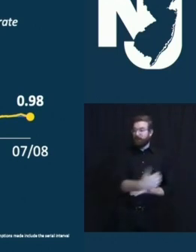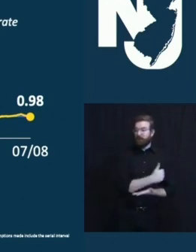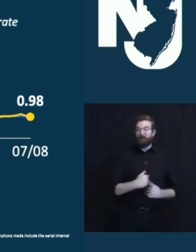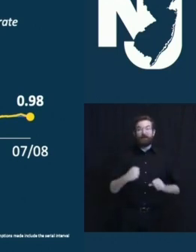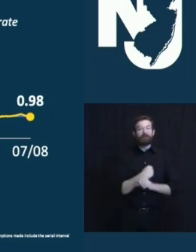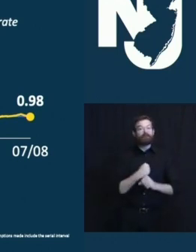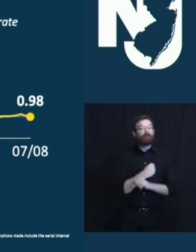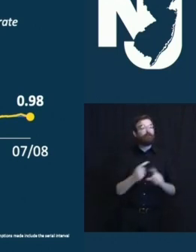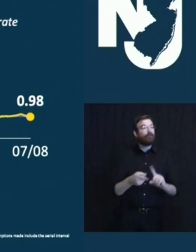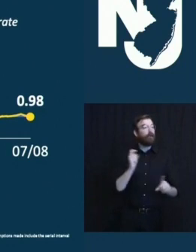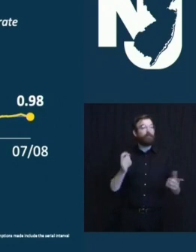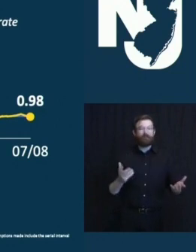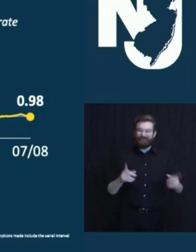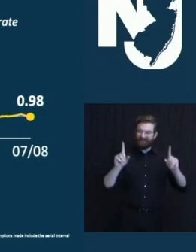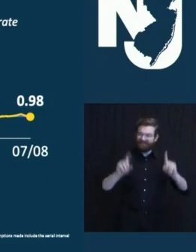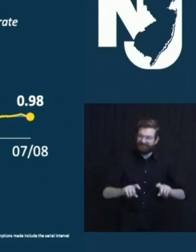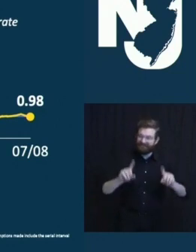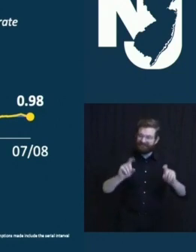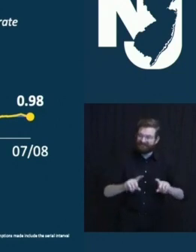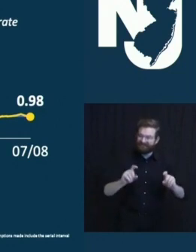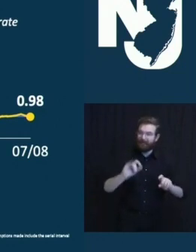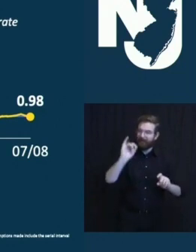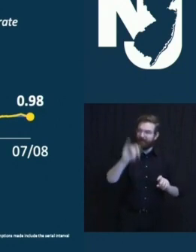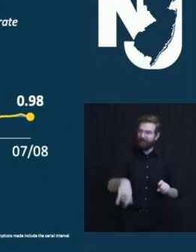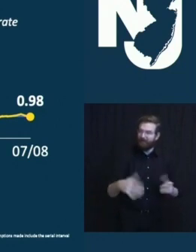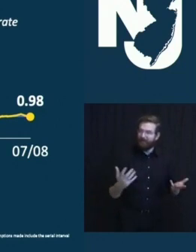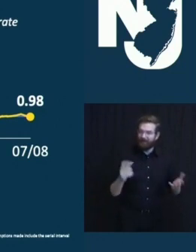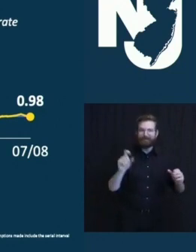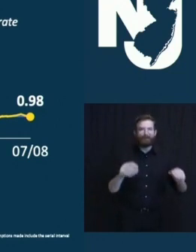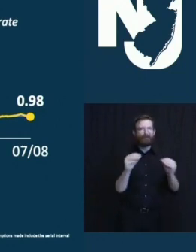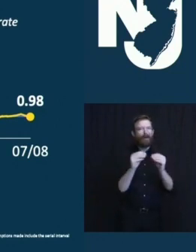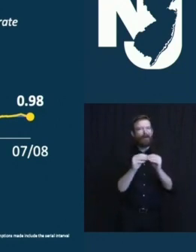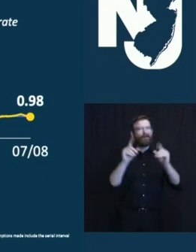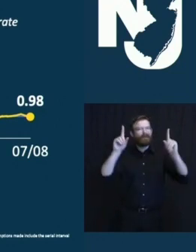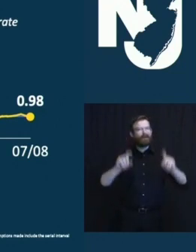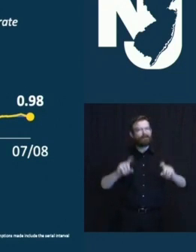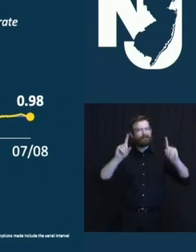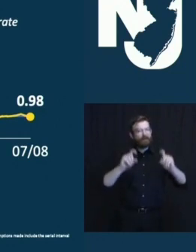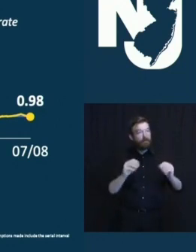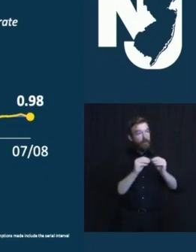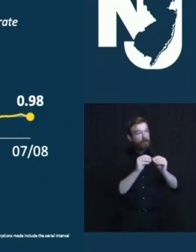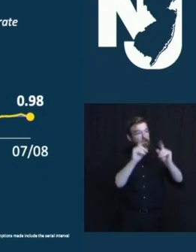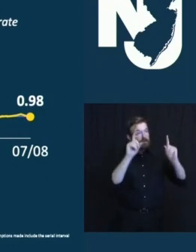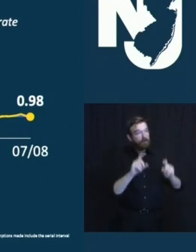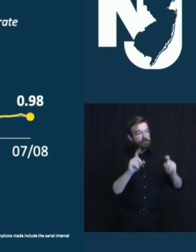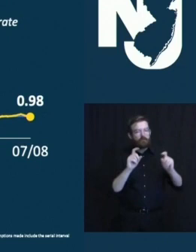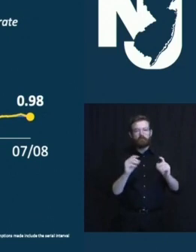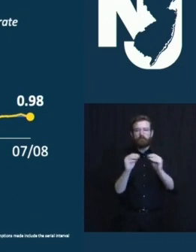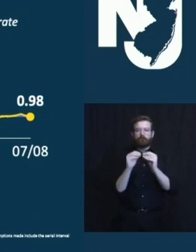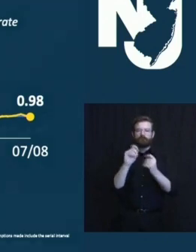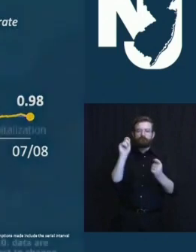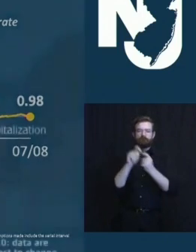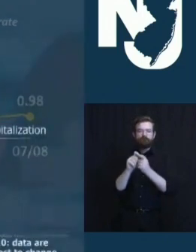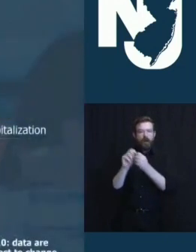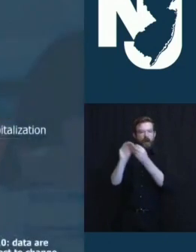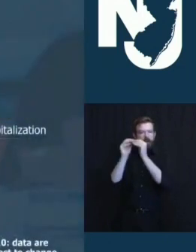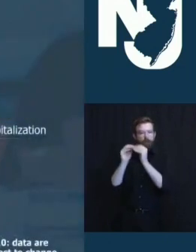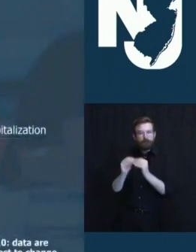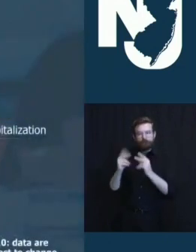go out and get tested. Looking to our hospitals, yesterday there were 904 patients in our hospitals for